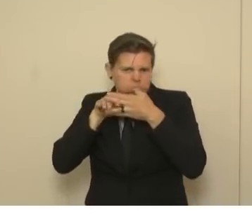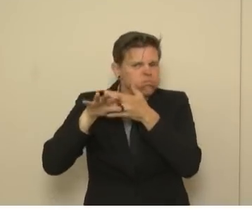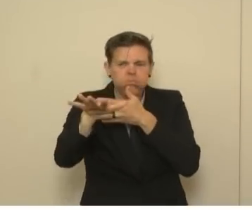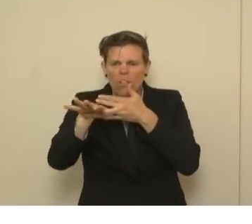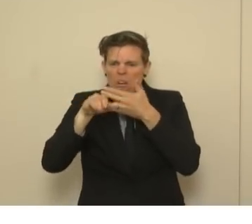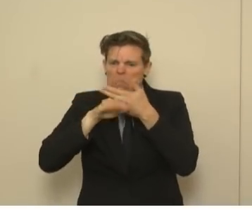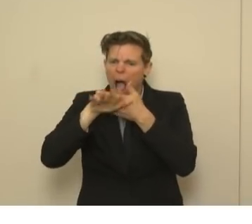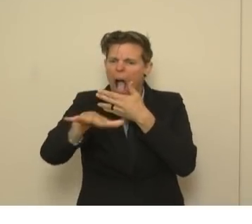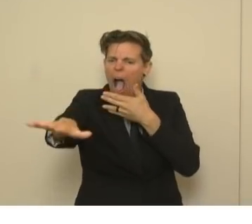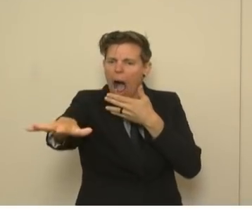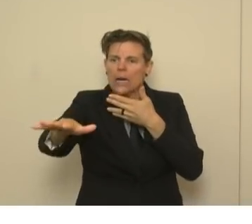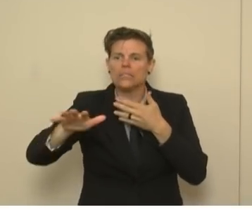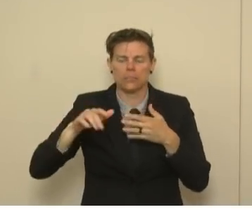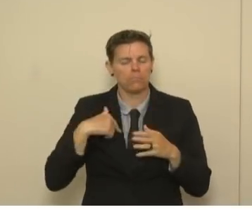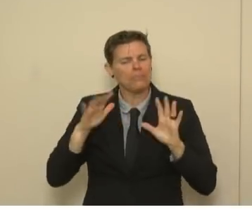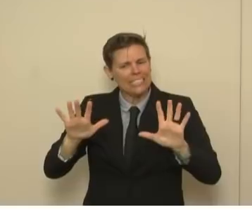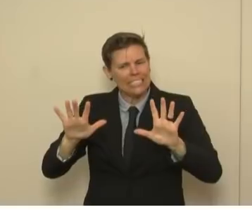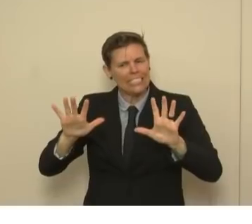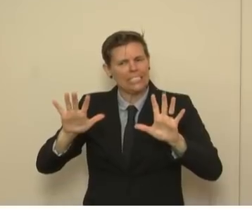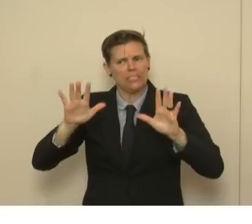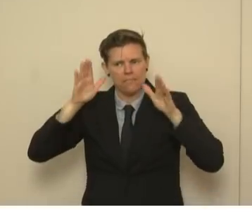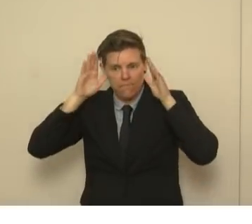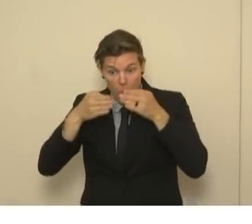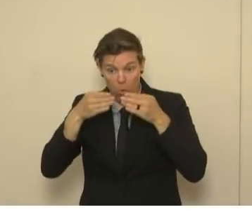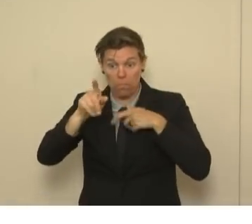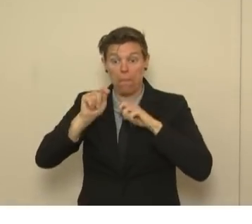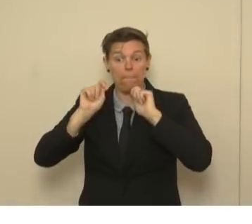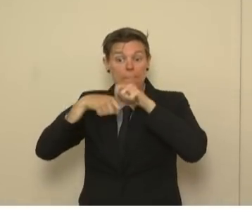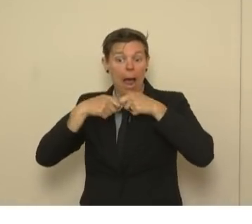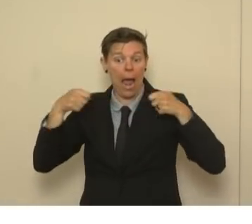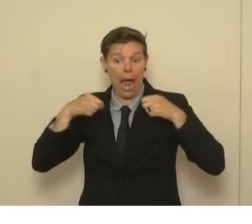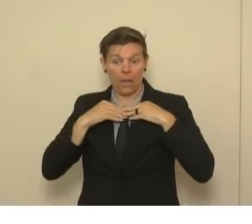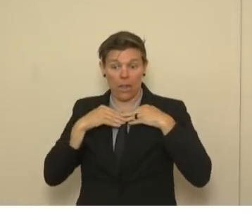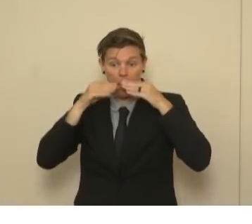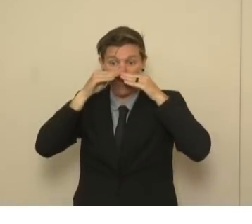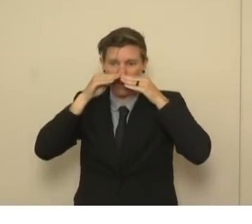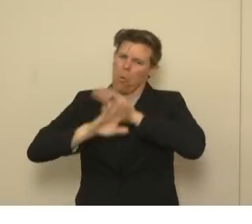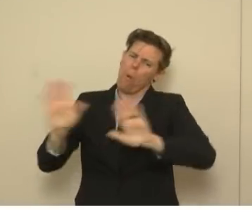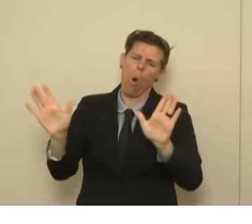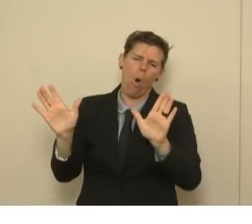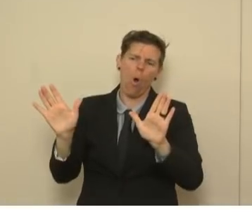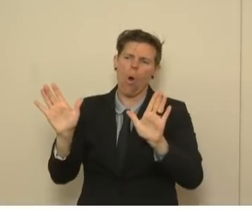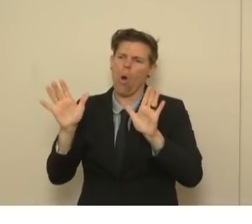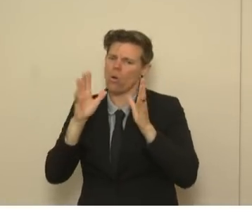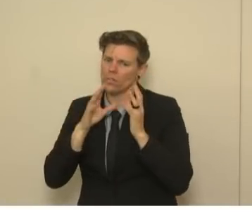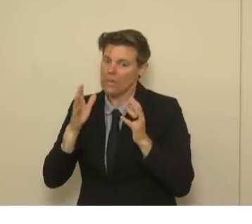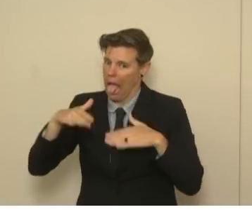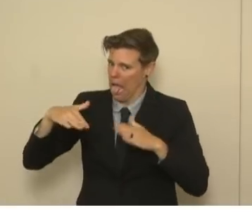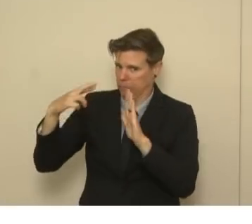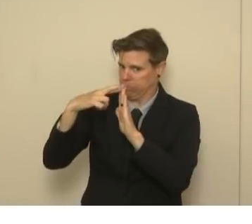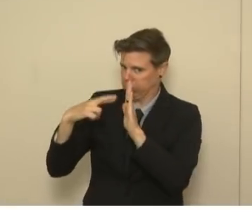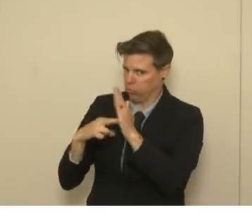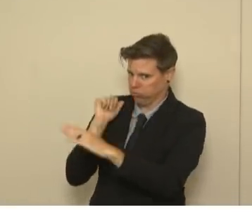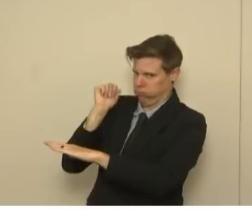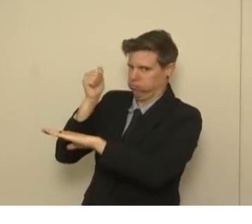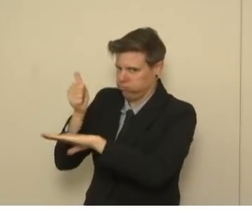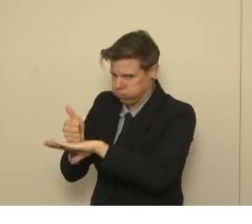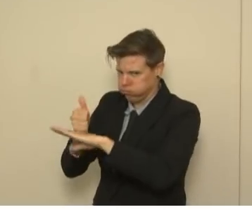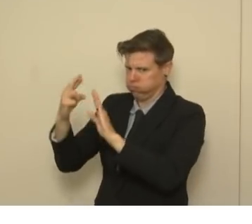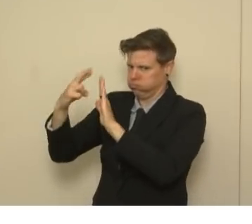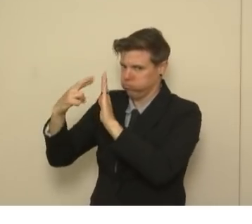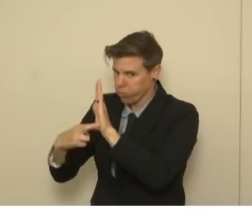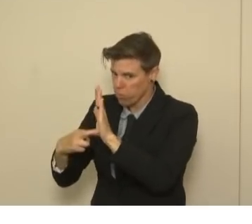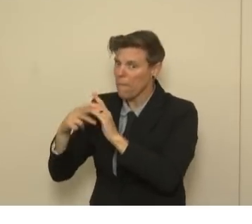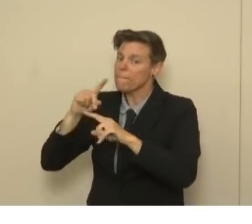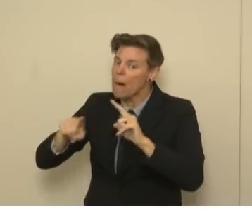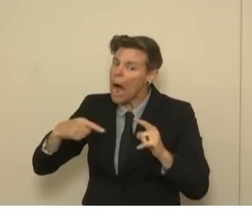out. We don't have a public health order on that, but I know for myself, I'm avoiding people that I see on the street wearing bandanas because I know